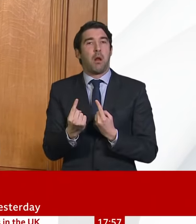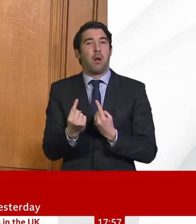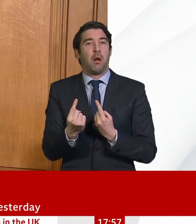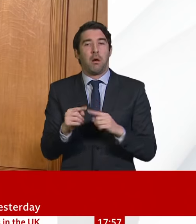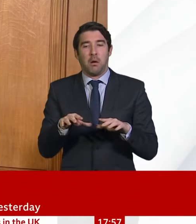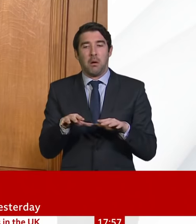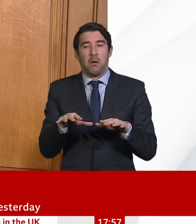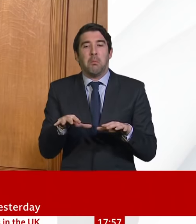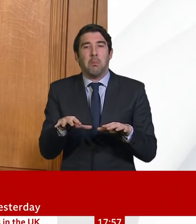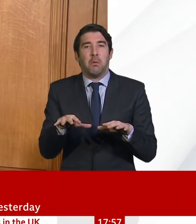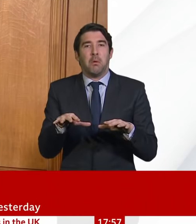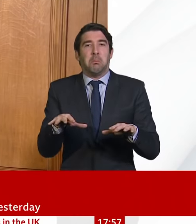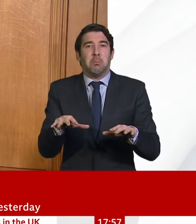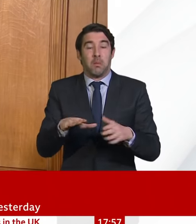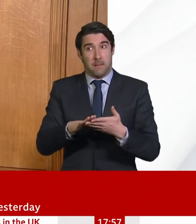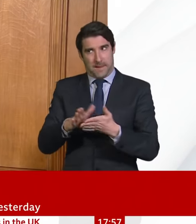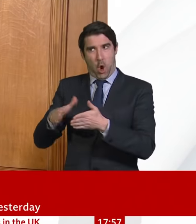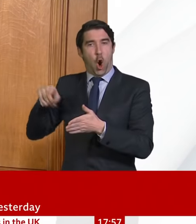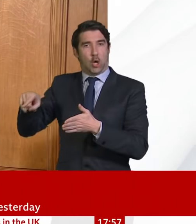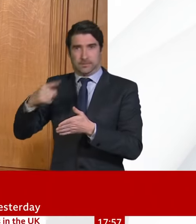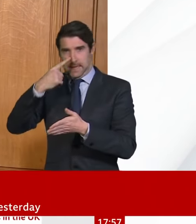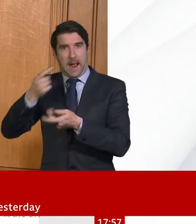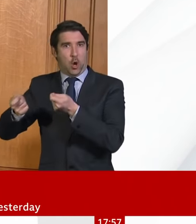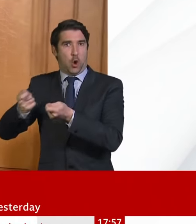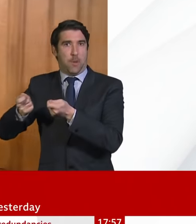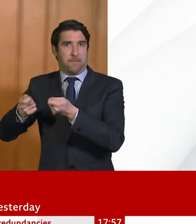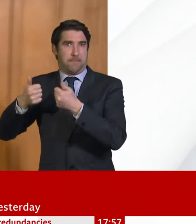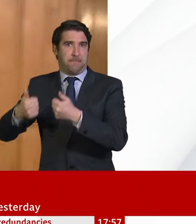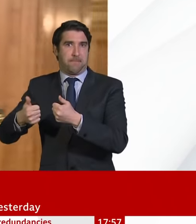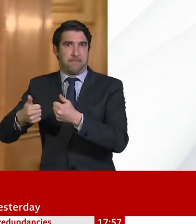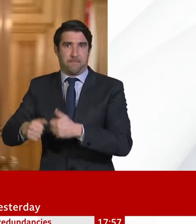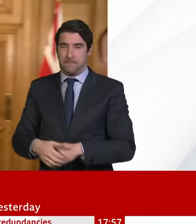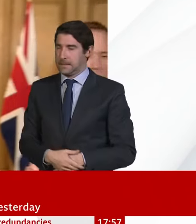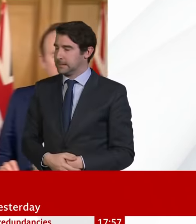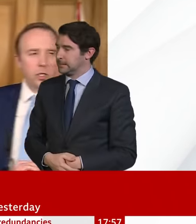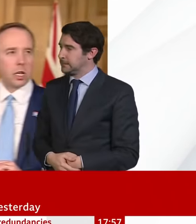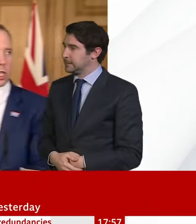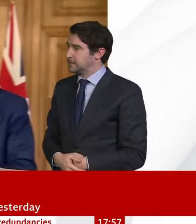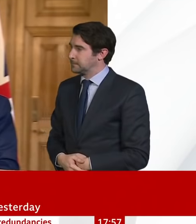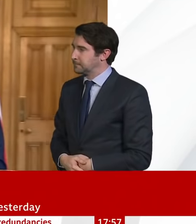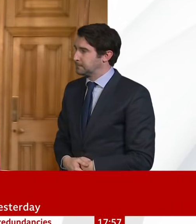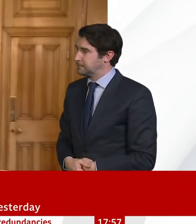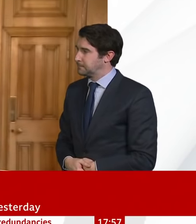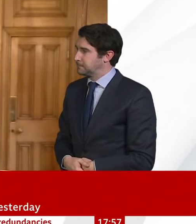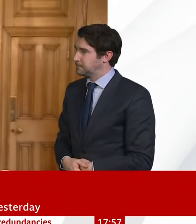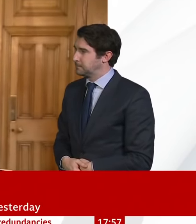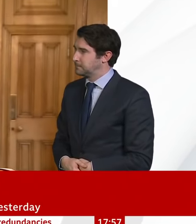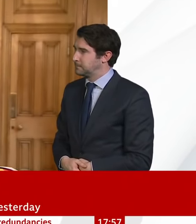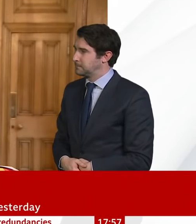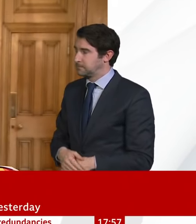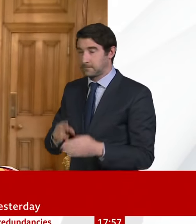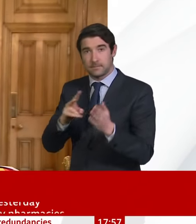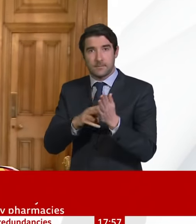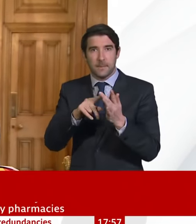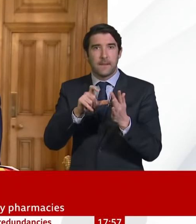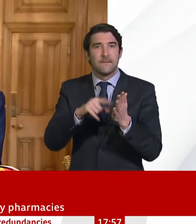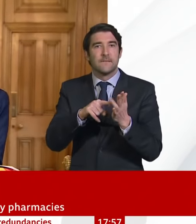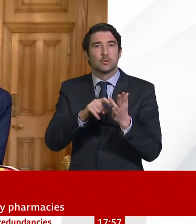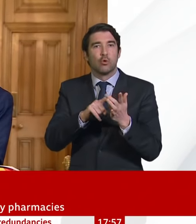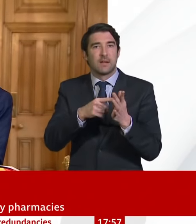hospitalisations, less pressure on the NHS and fewer deaths. Thanks very much. Victoria MacDonald at Channel 4. Hi. Thank you,